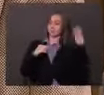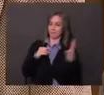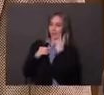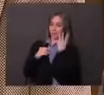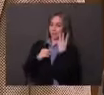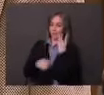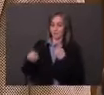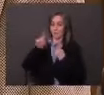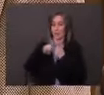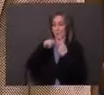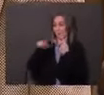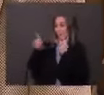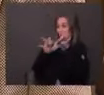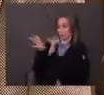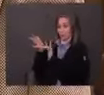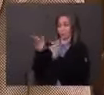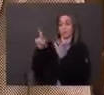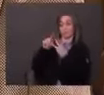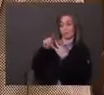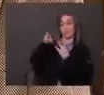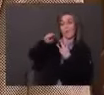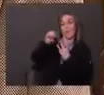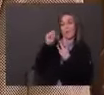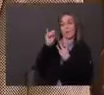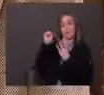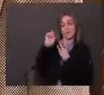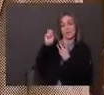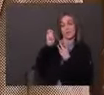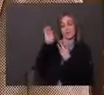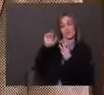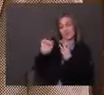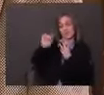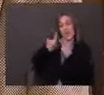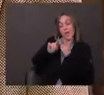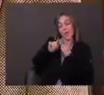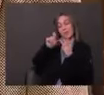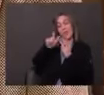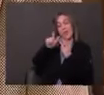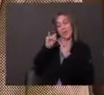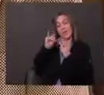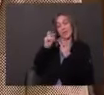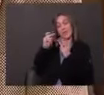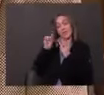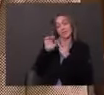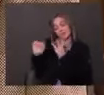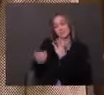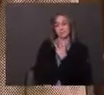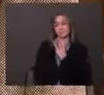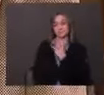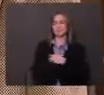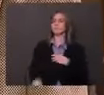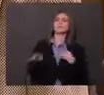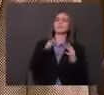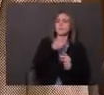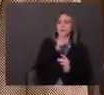3 tents here, one for you, one for Moses, and one for Elijah. While he was